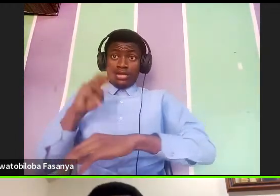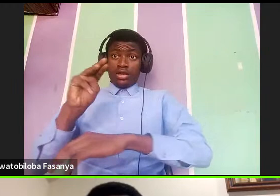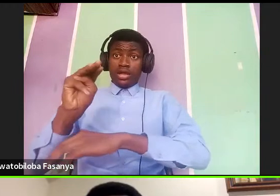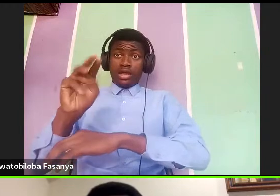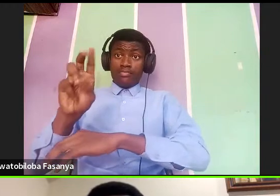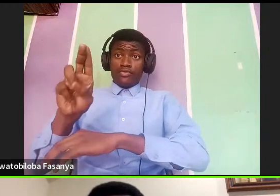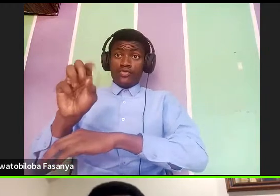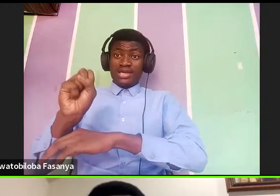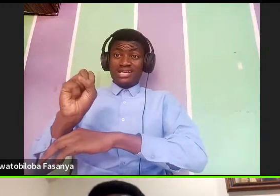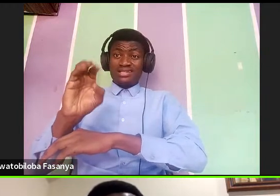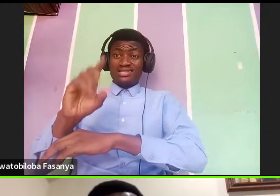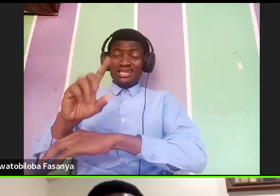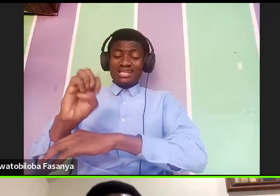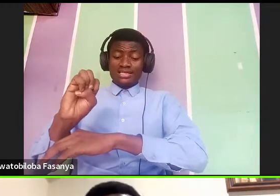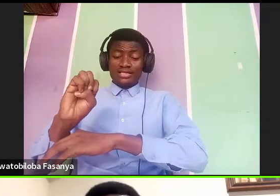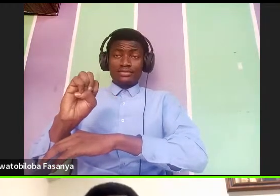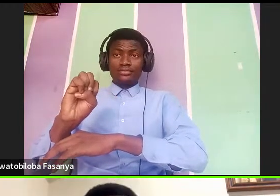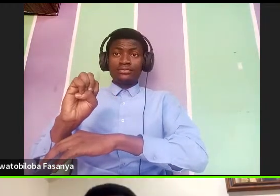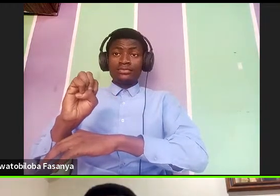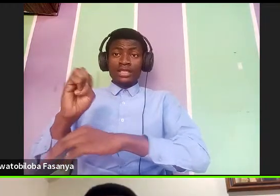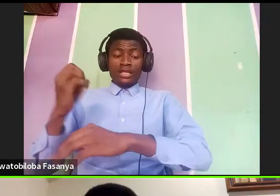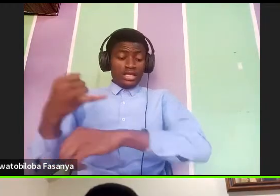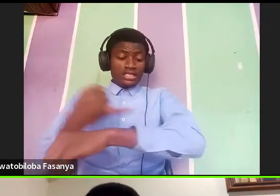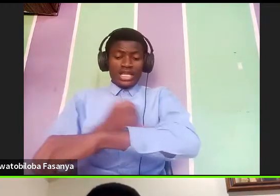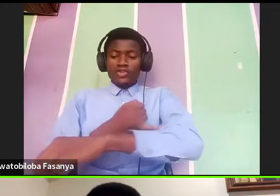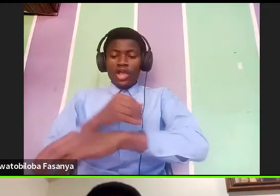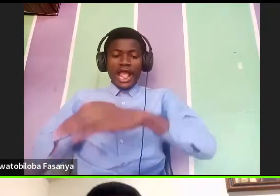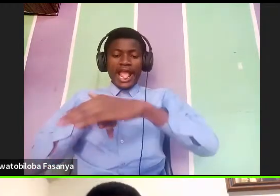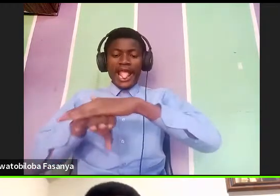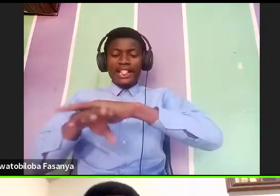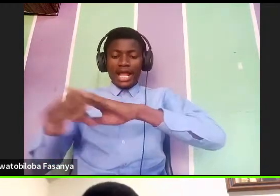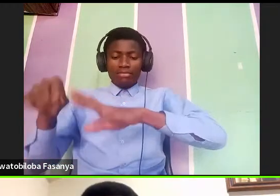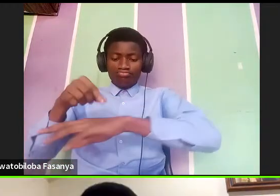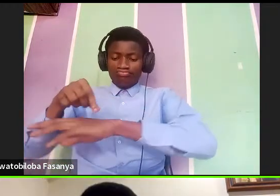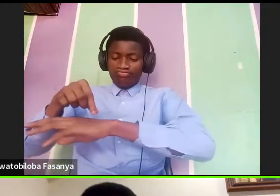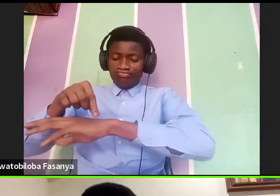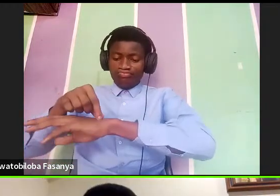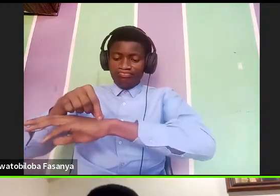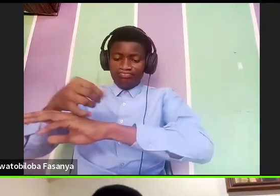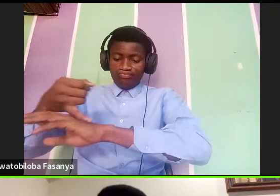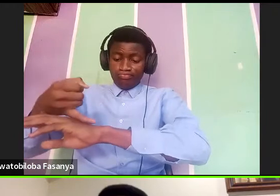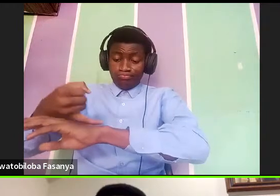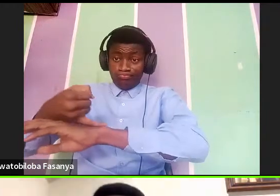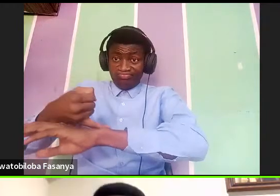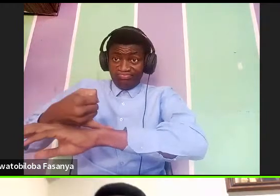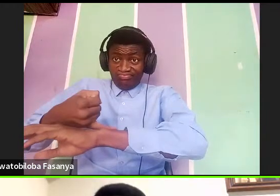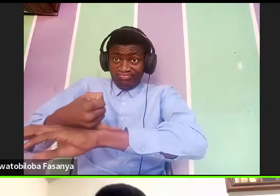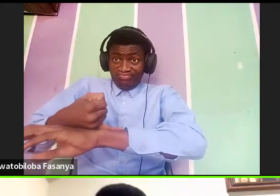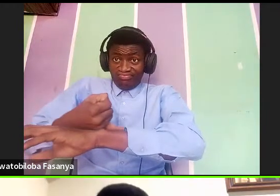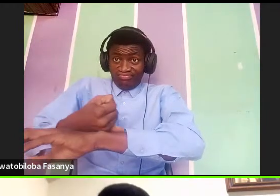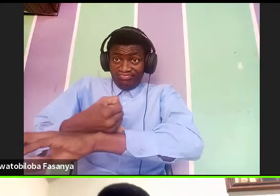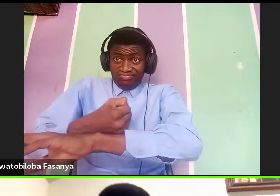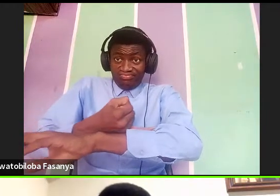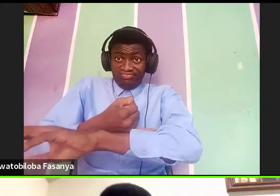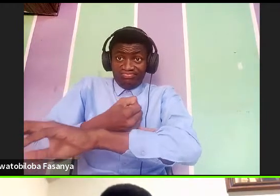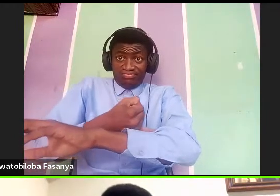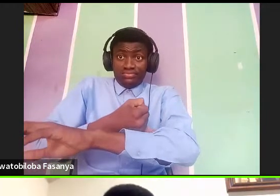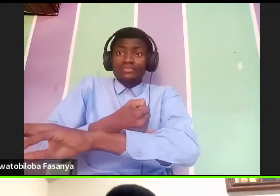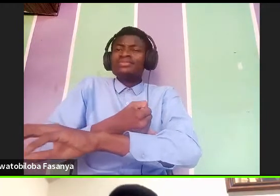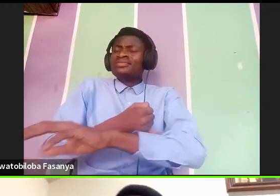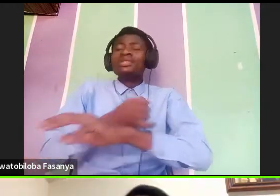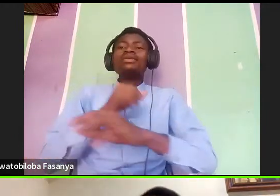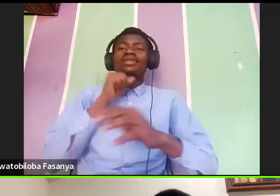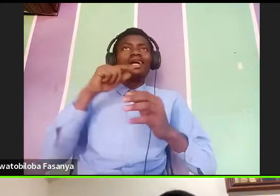Sometimes, it's not only the buttocks where you can give injections or where you've got muscle. Sometimes places by the side of our